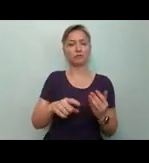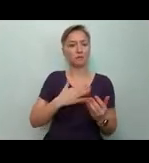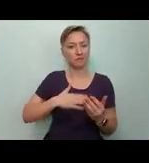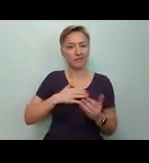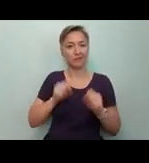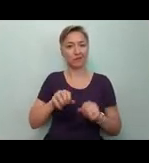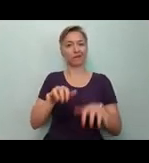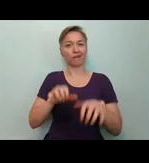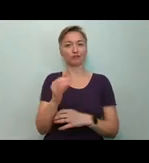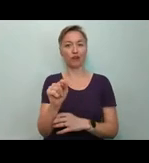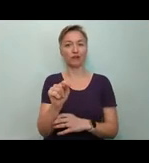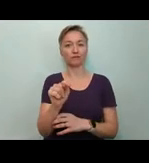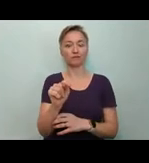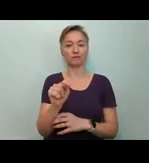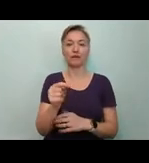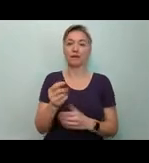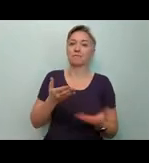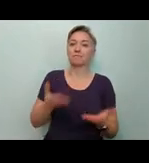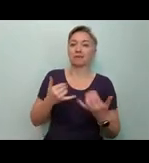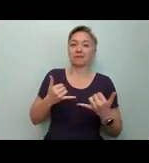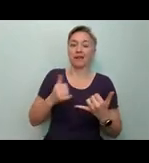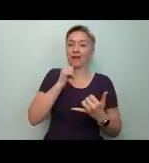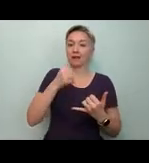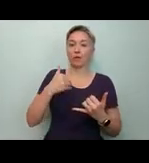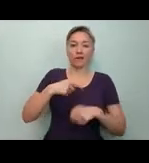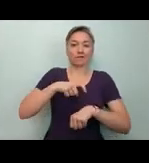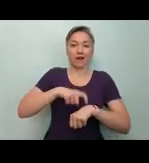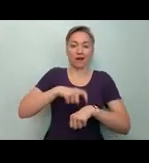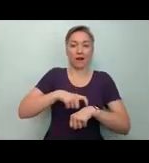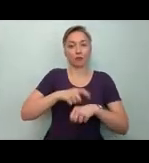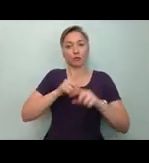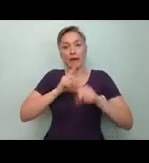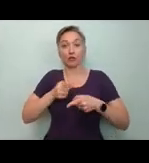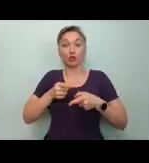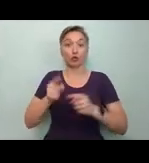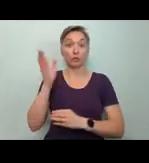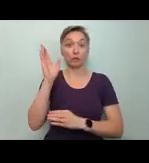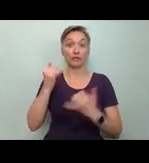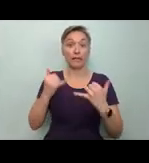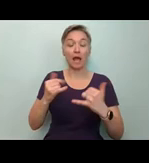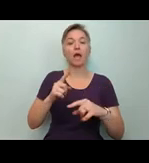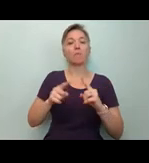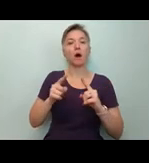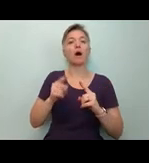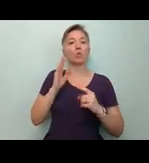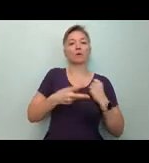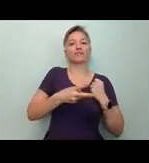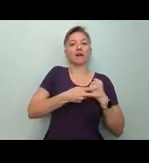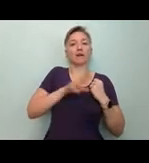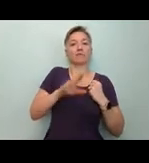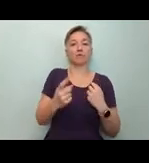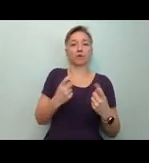chat. We may not have time to address them live today during the presentation, but we will be saving them and they will inform